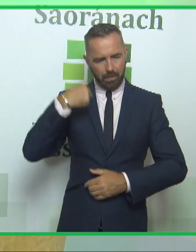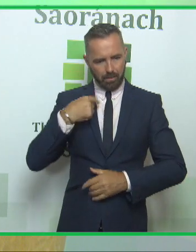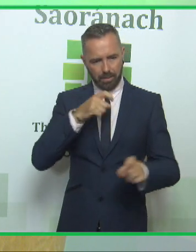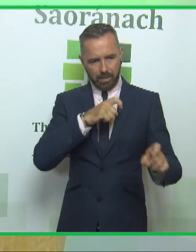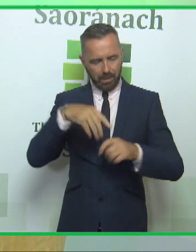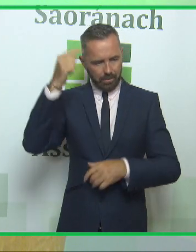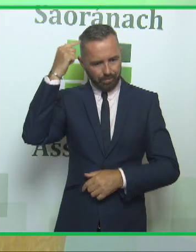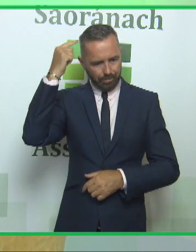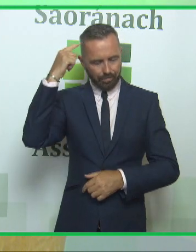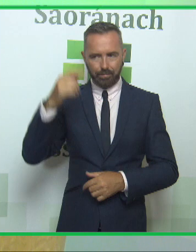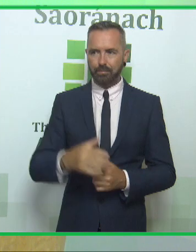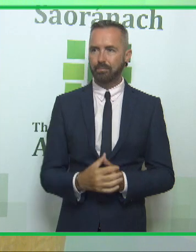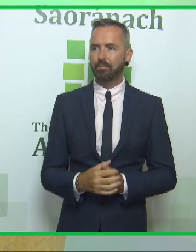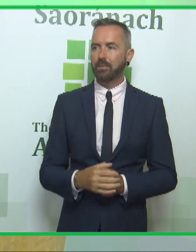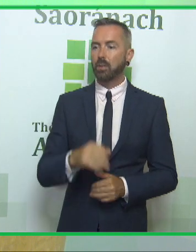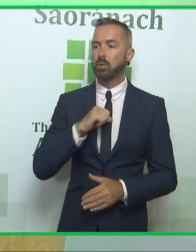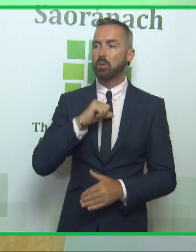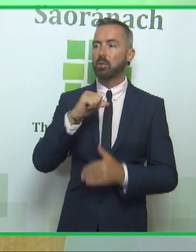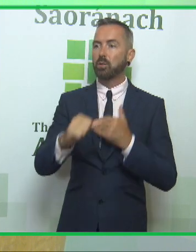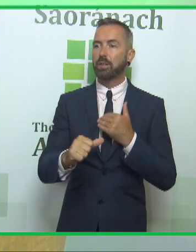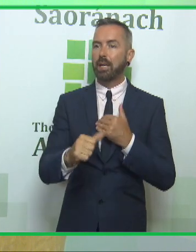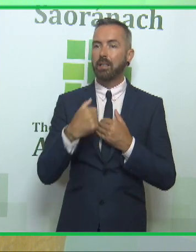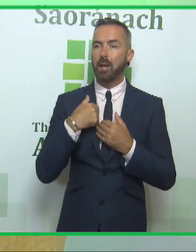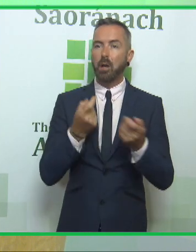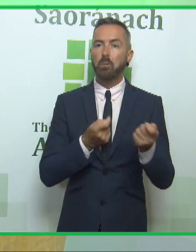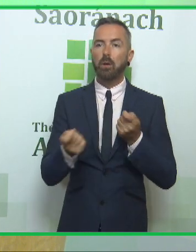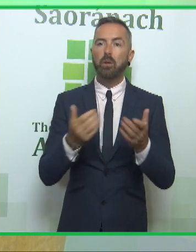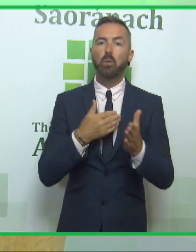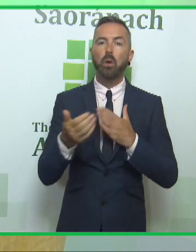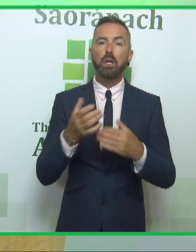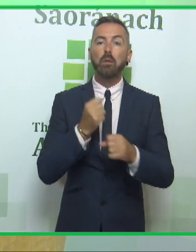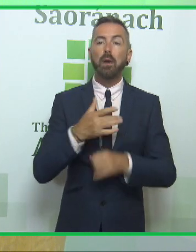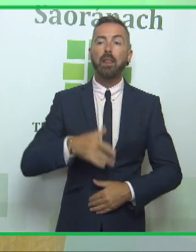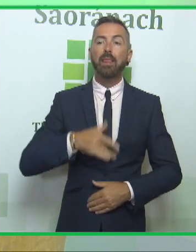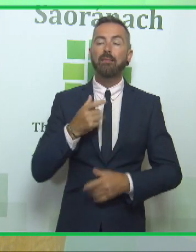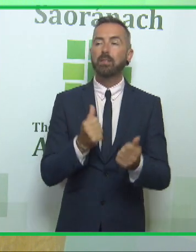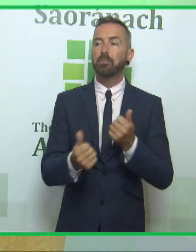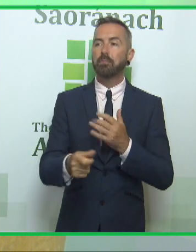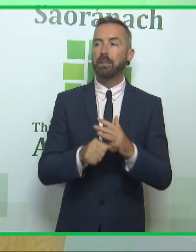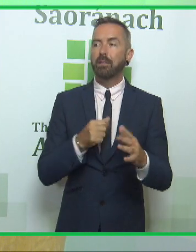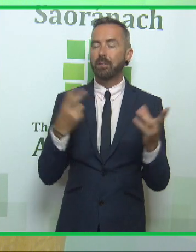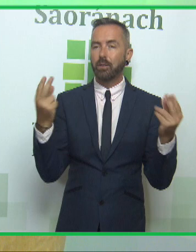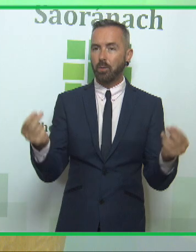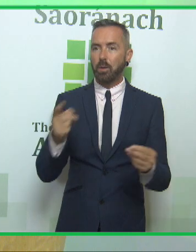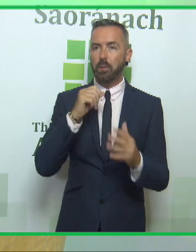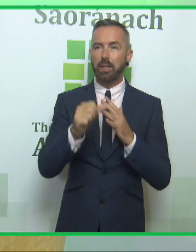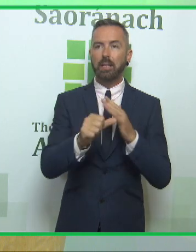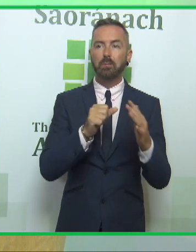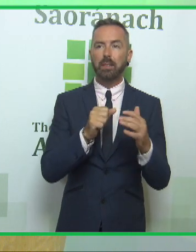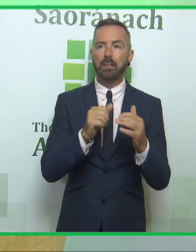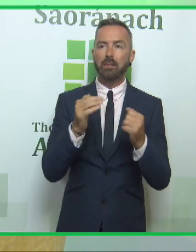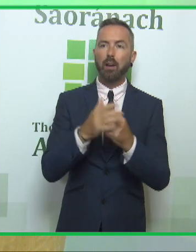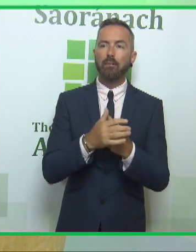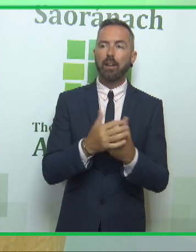does. Today, the sessions I'll be moderating are not about the lived experience per se, but the expertise is certainly